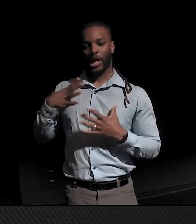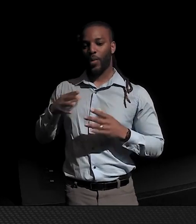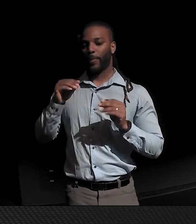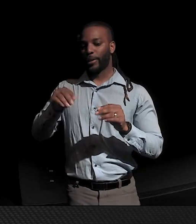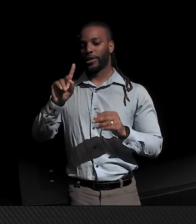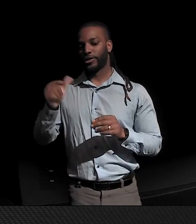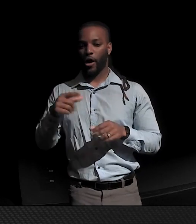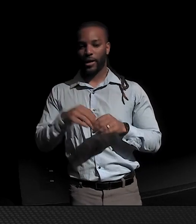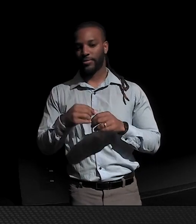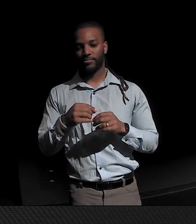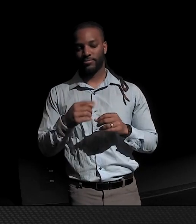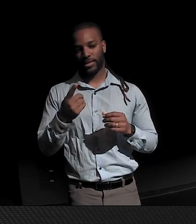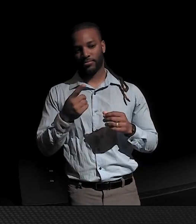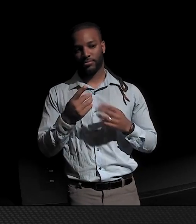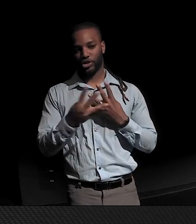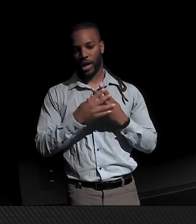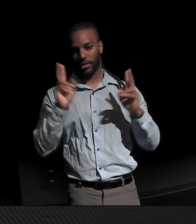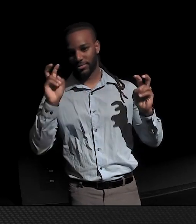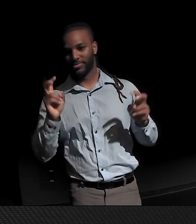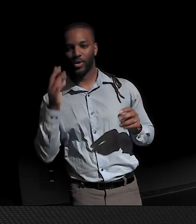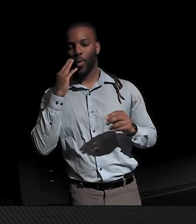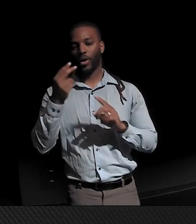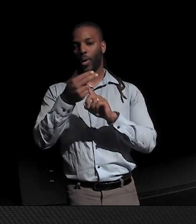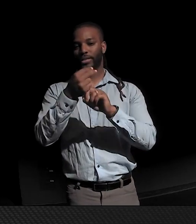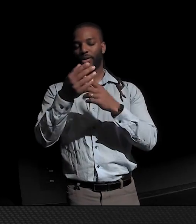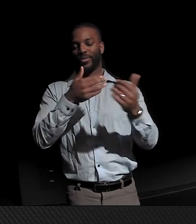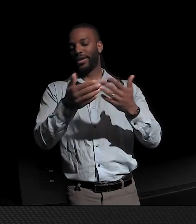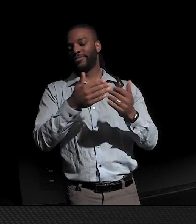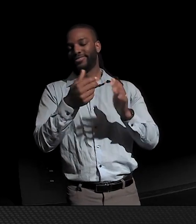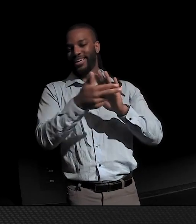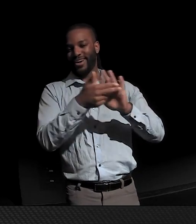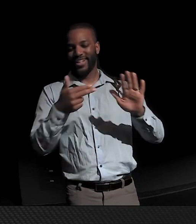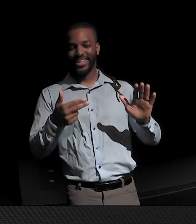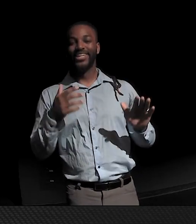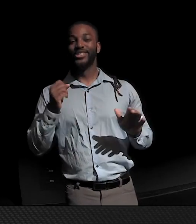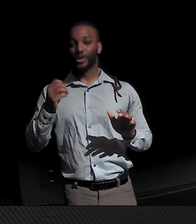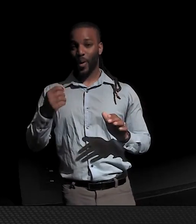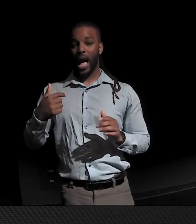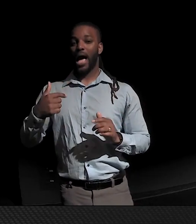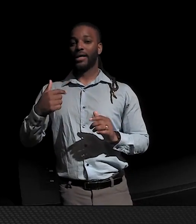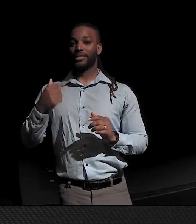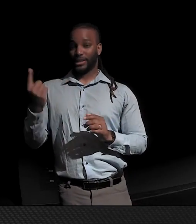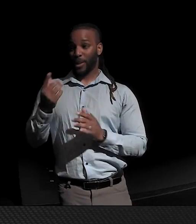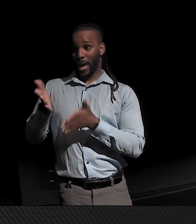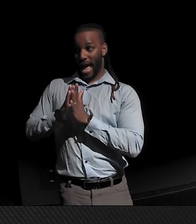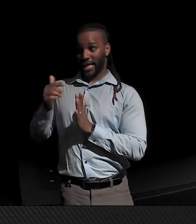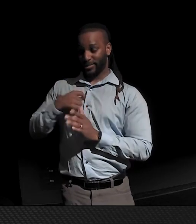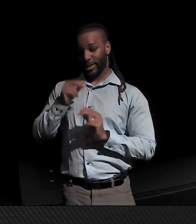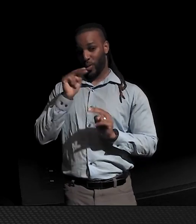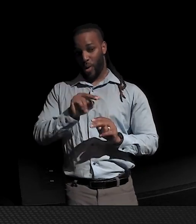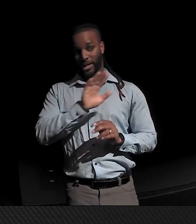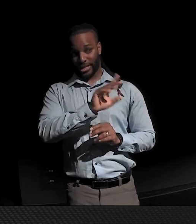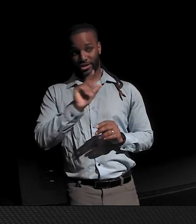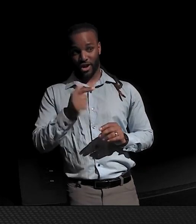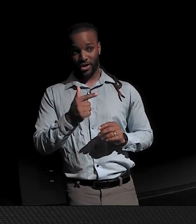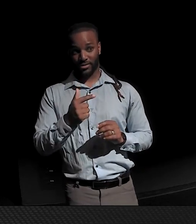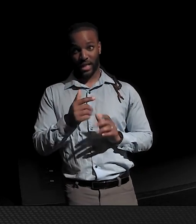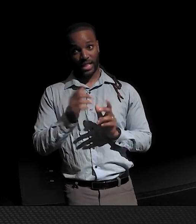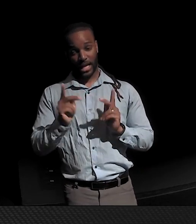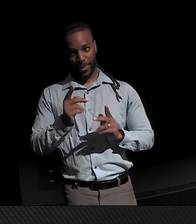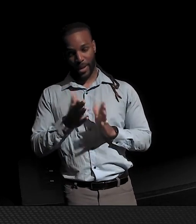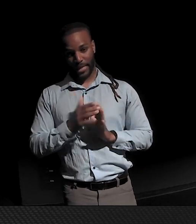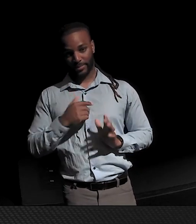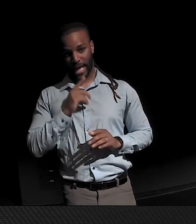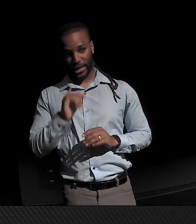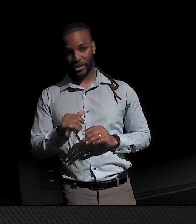dog in a doggy daycare. Like, they don't want to put their dog up in a hotel. And so I have been asked to watch a lot of dogs in my life.